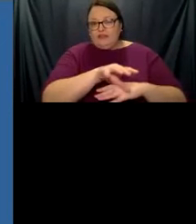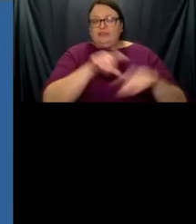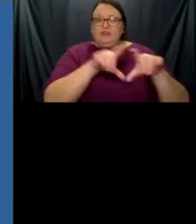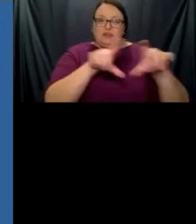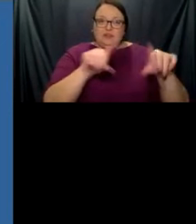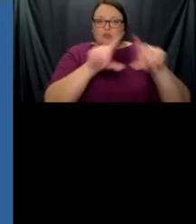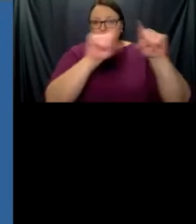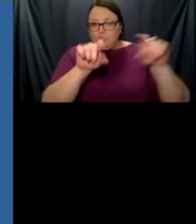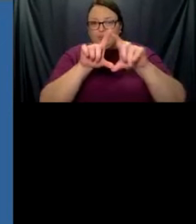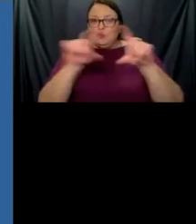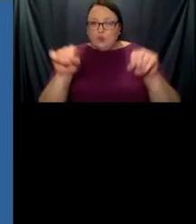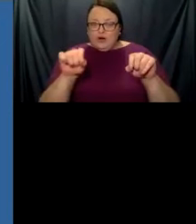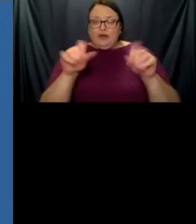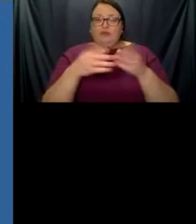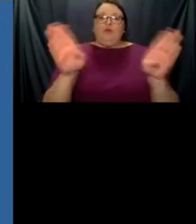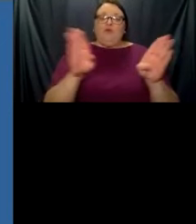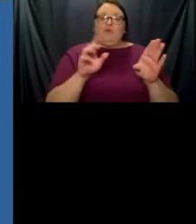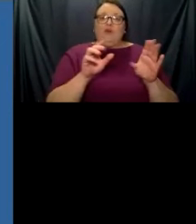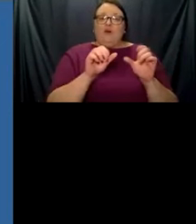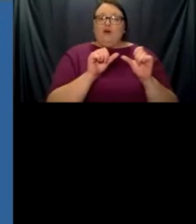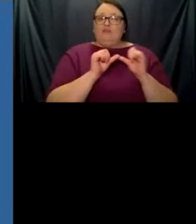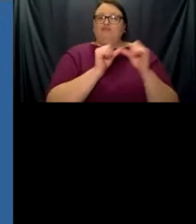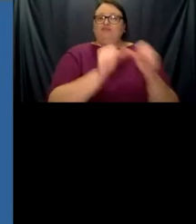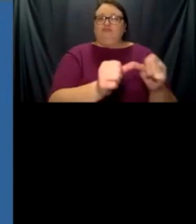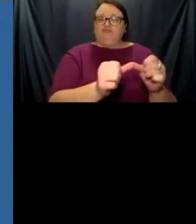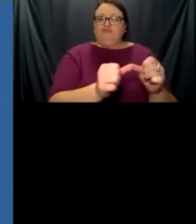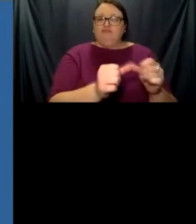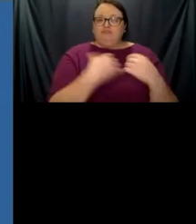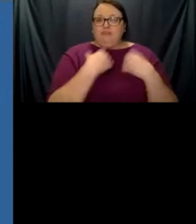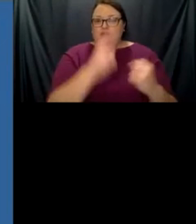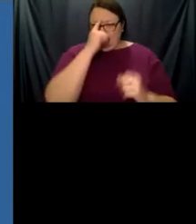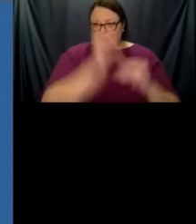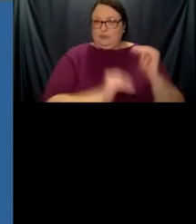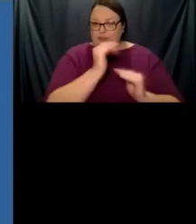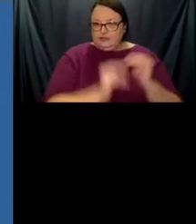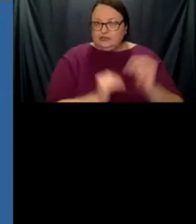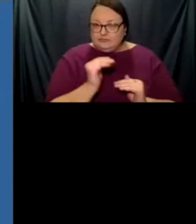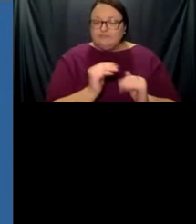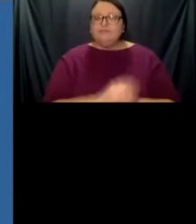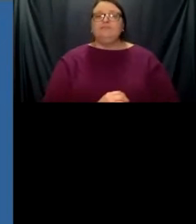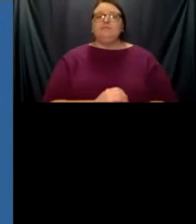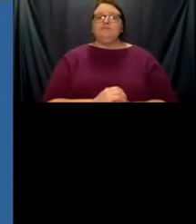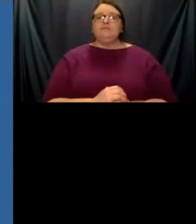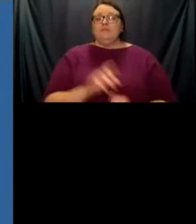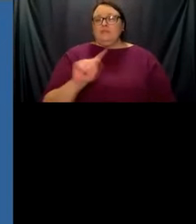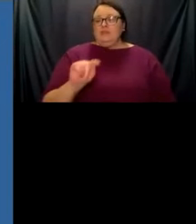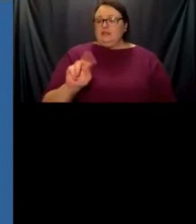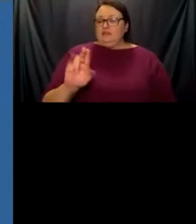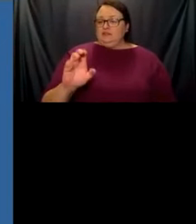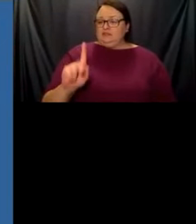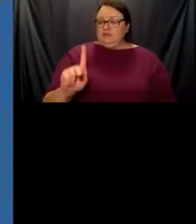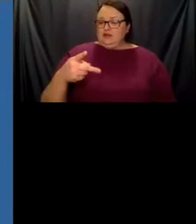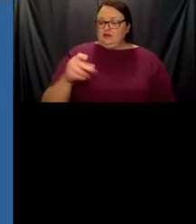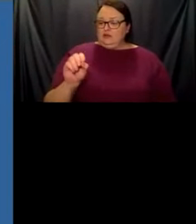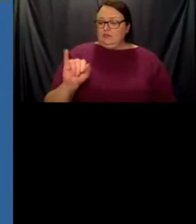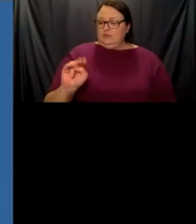overall, lifespan. pueden ver una diferencia en la estructura que tuvimos que hacer porque